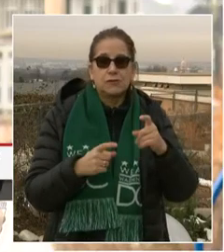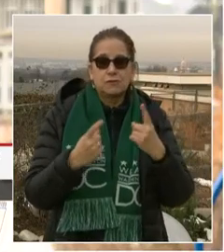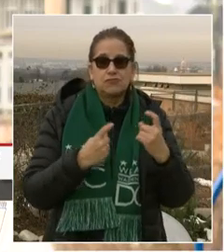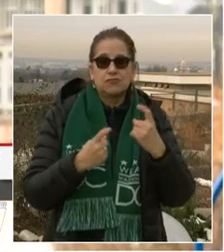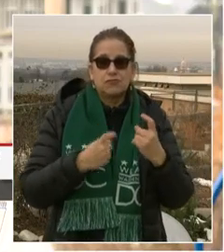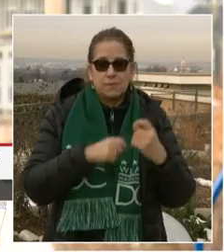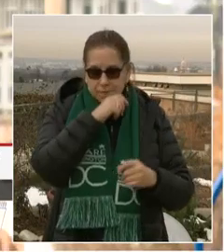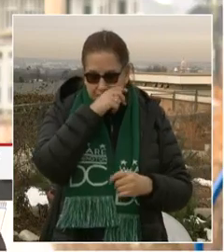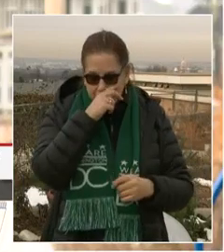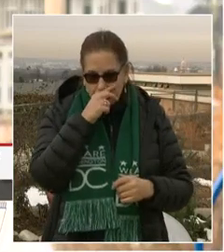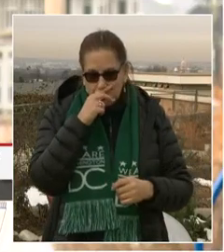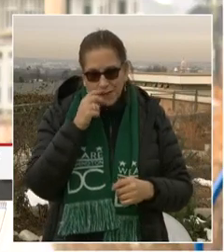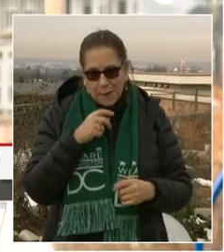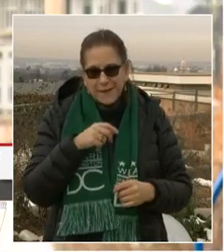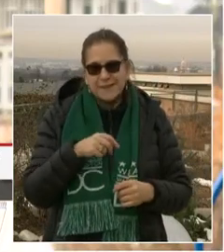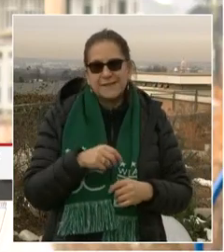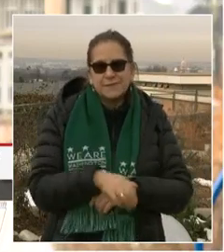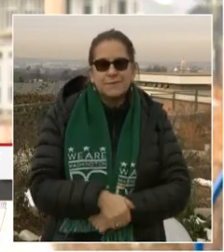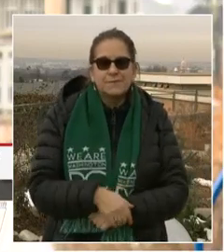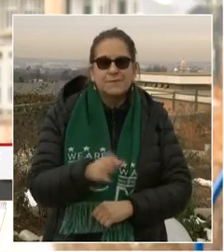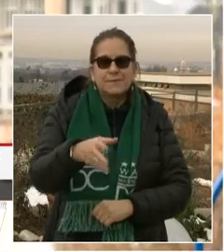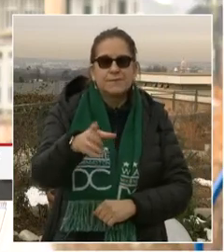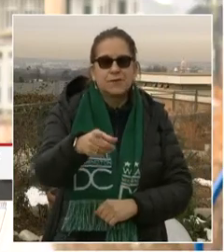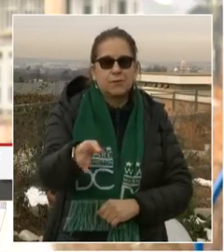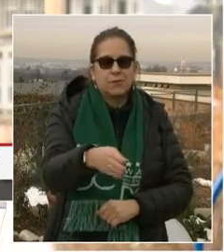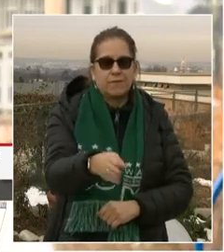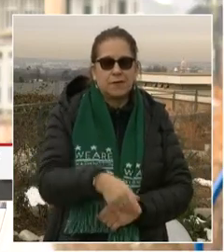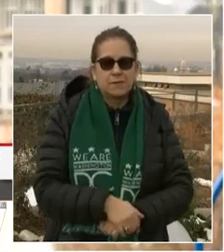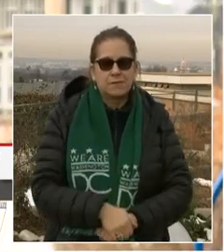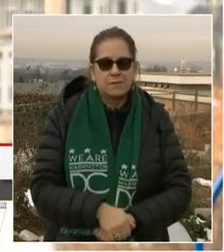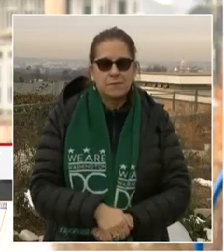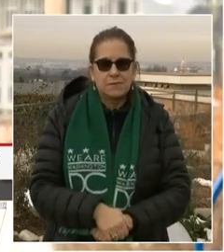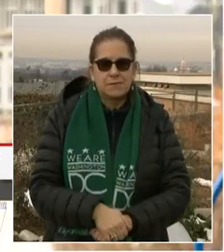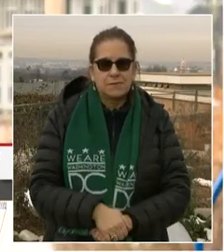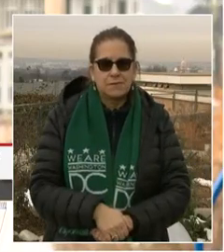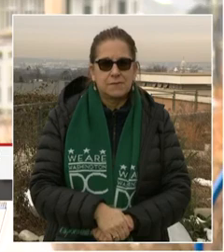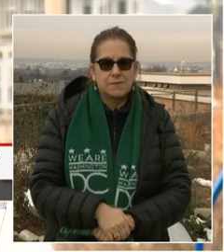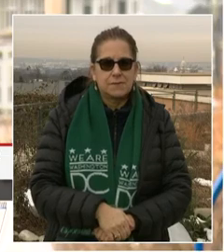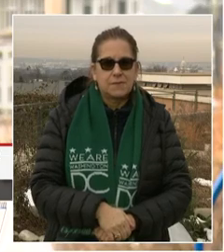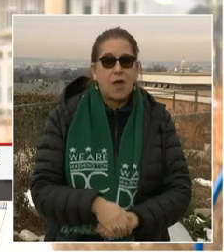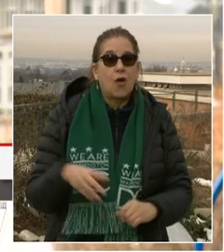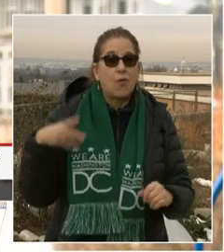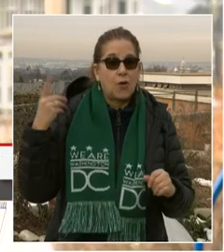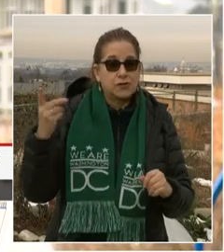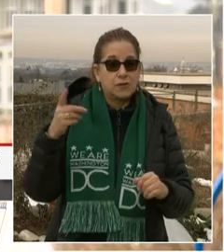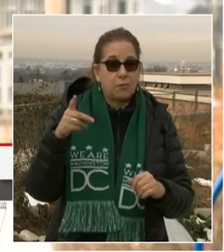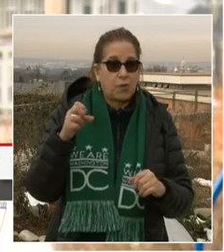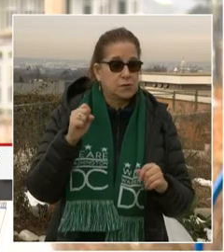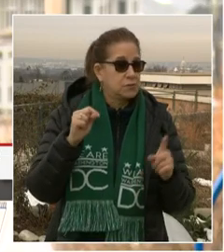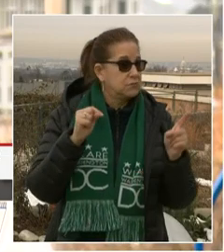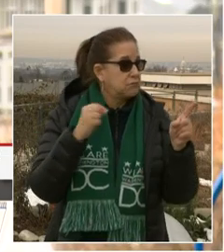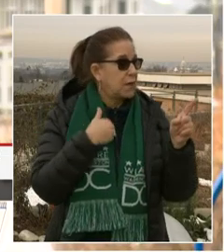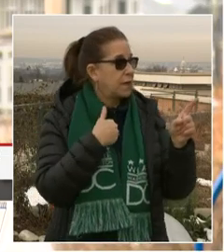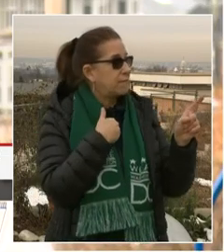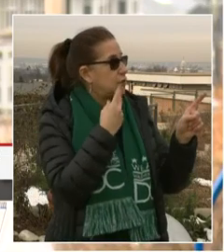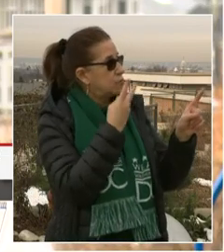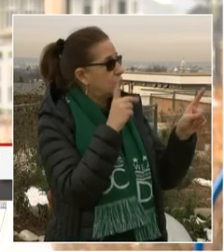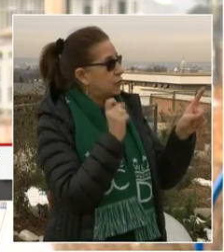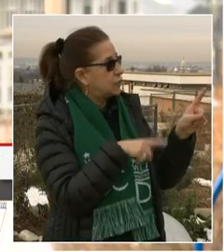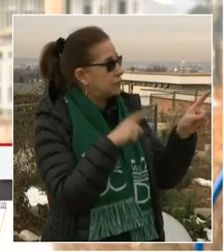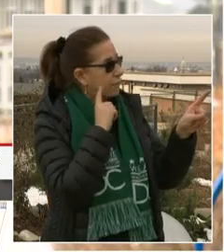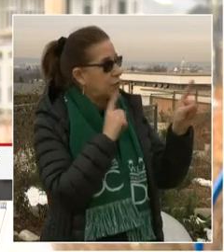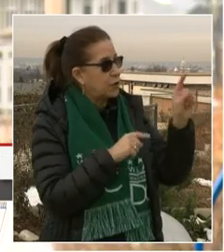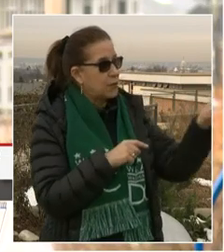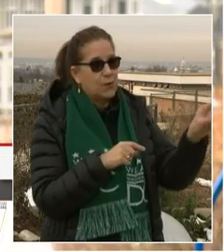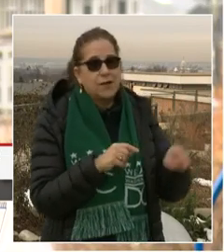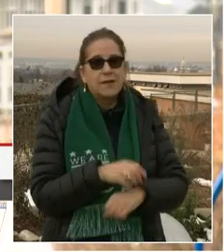I'm Kyle Swenson with the Washington Post. I was wondering if you could, I have two questions, detail-oriented. One, eligibility for the